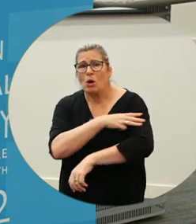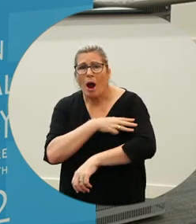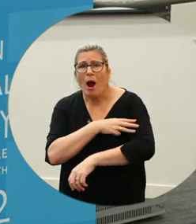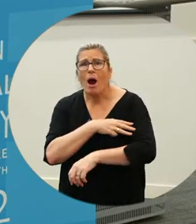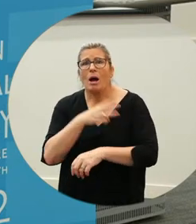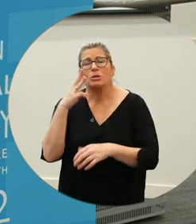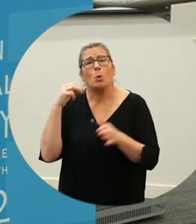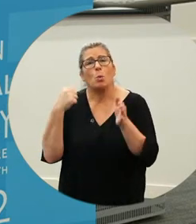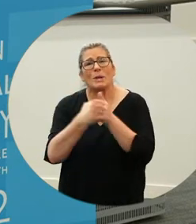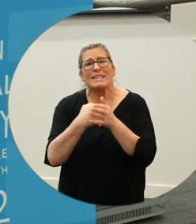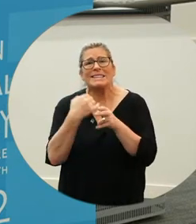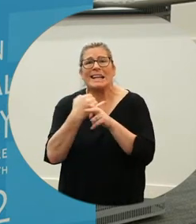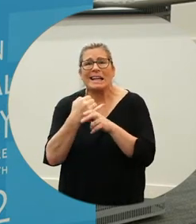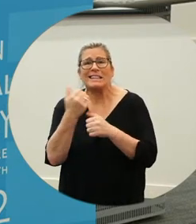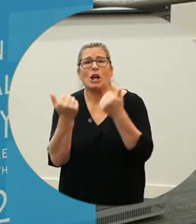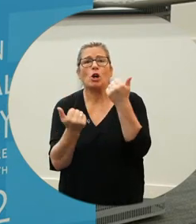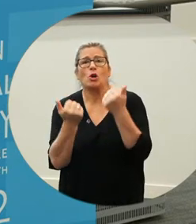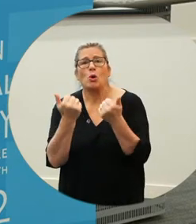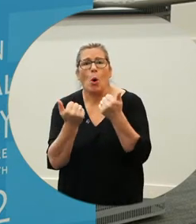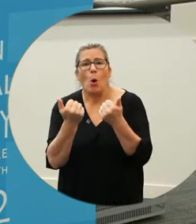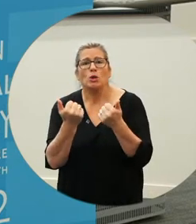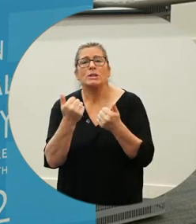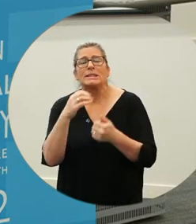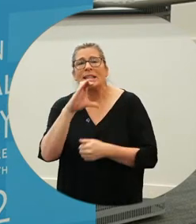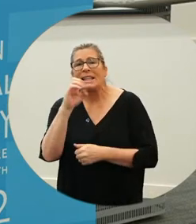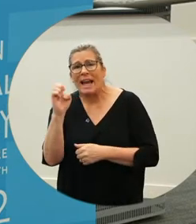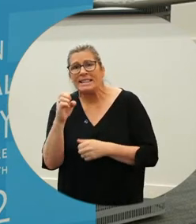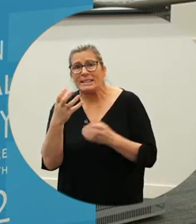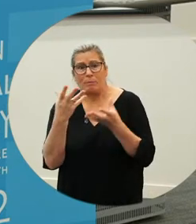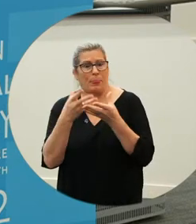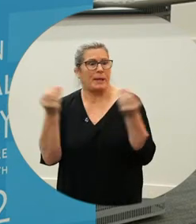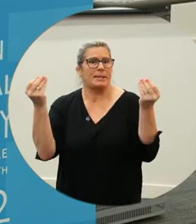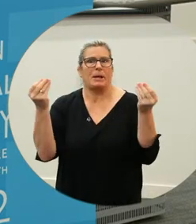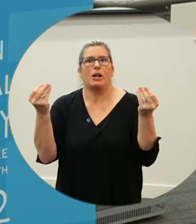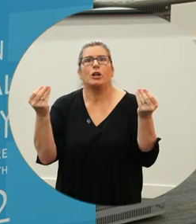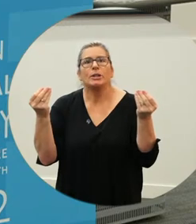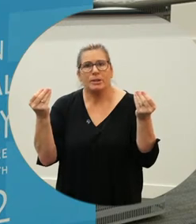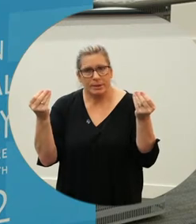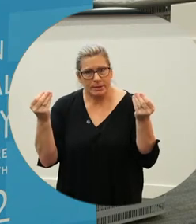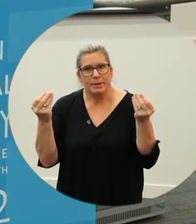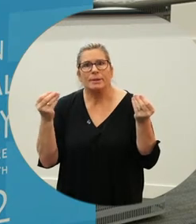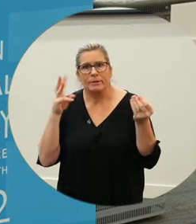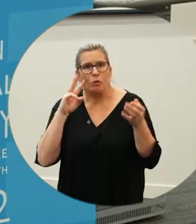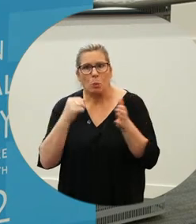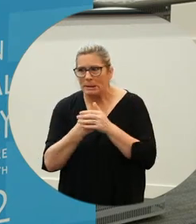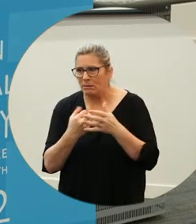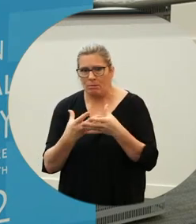Witnesses in court cases disappeared. And the